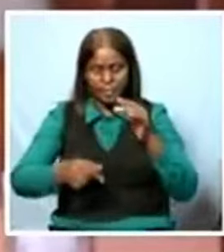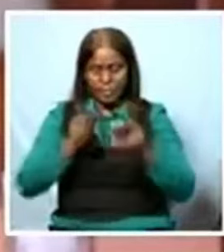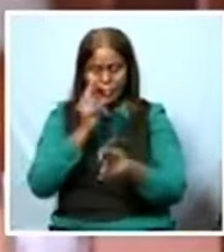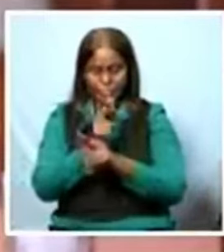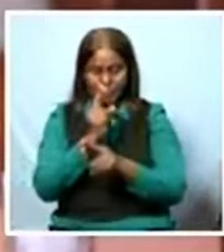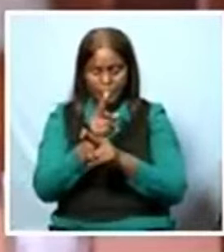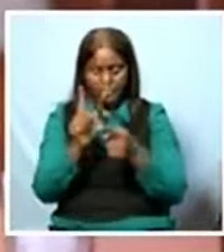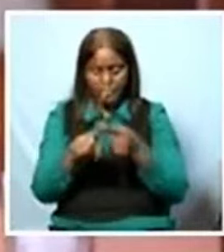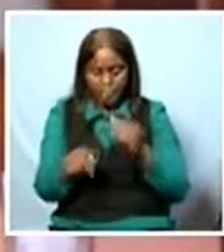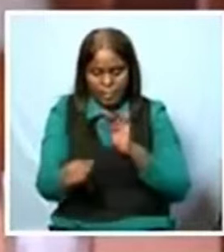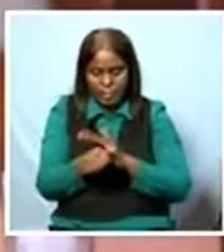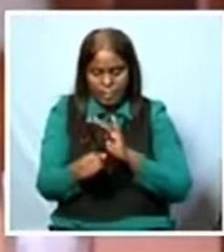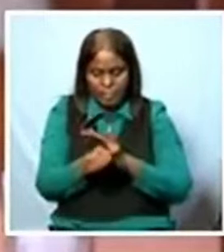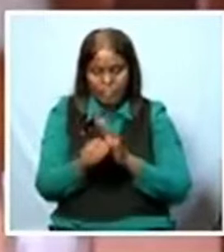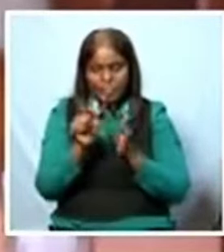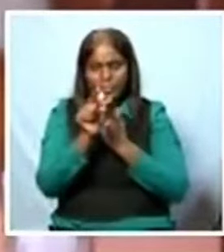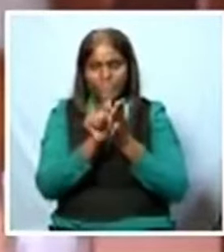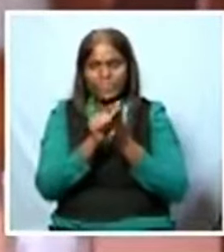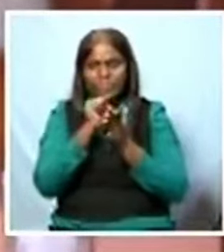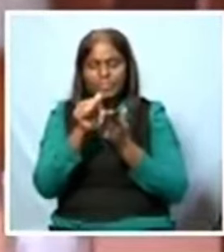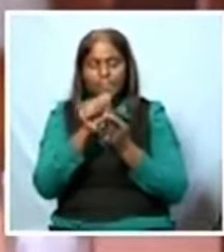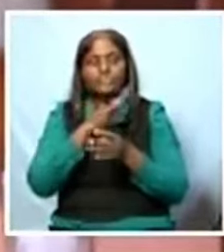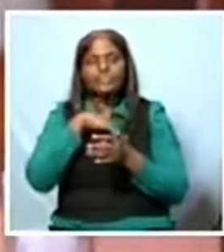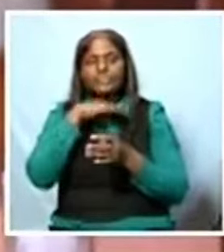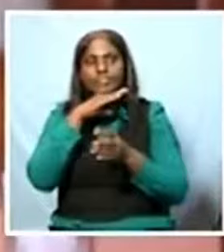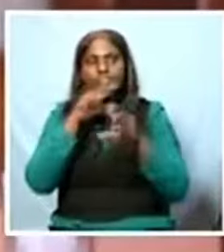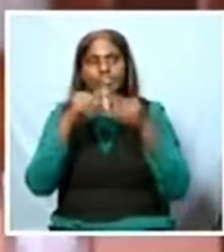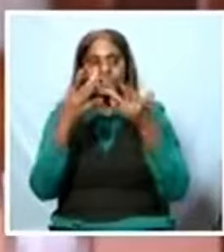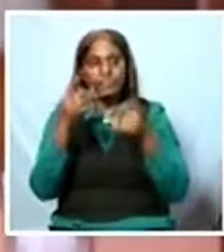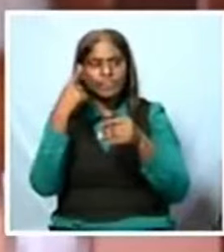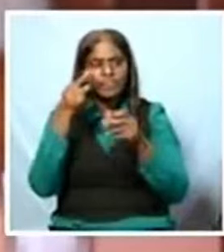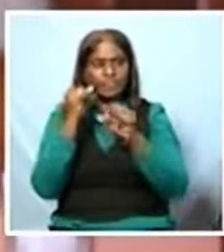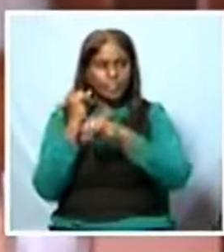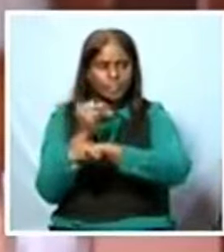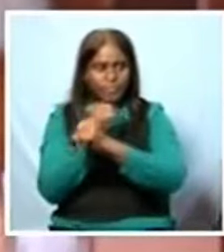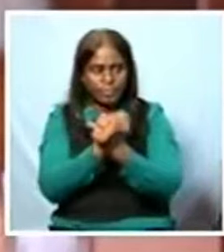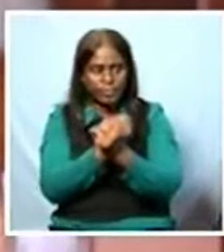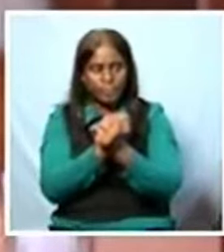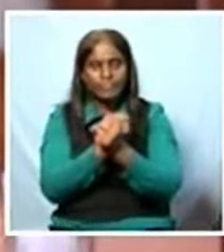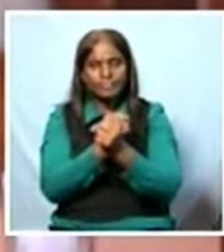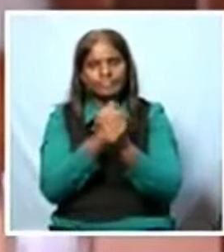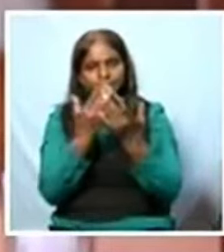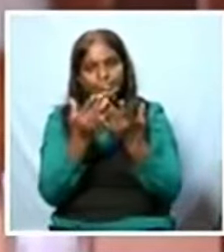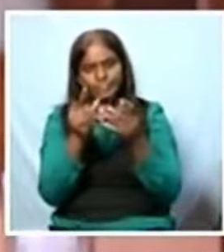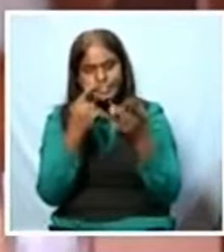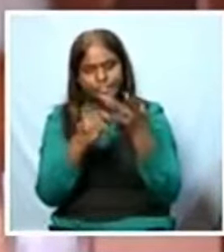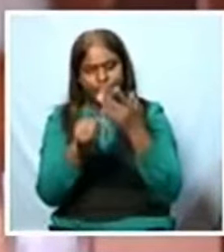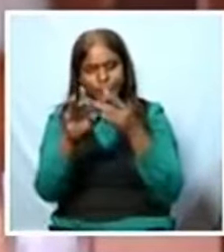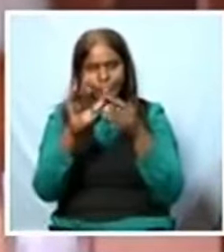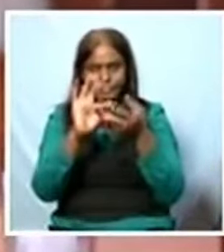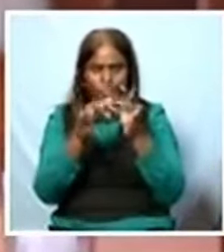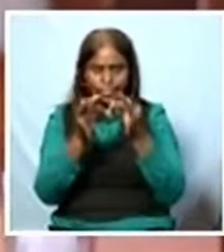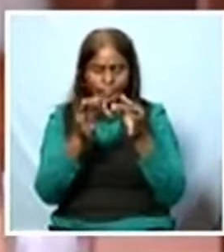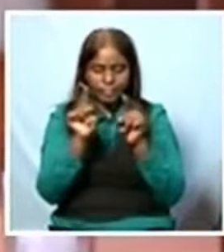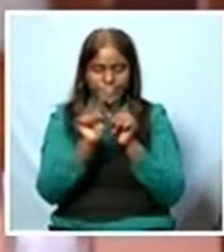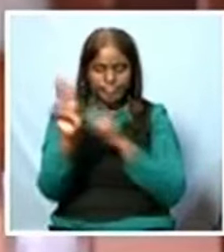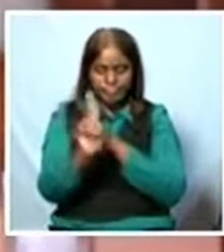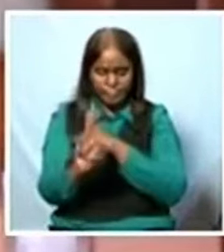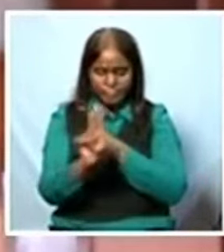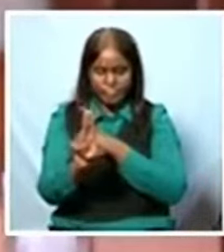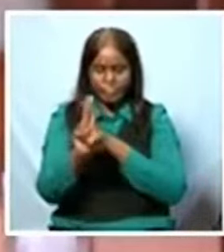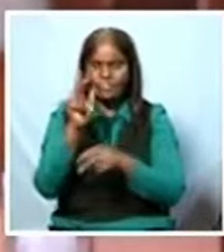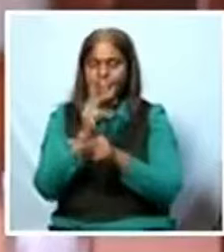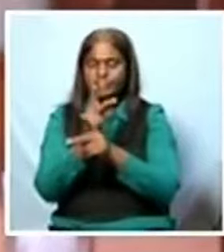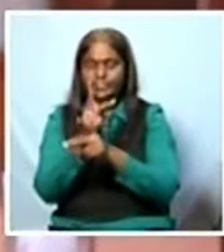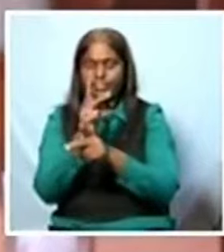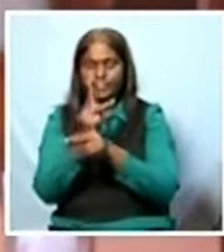privacy. The bill does not adequately provide safeguards governing the collection, use,